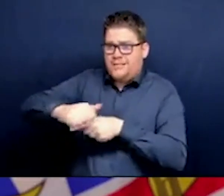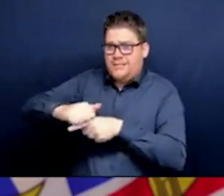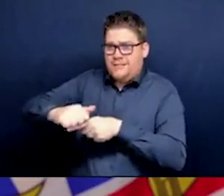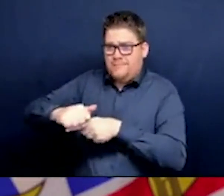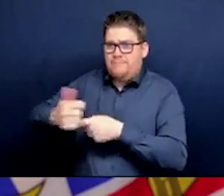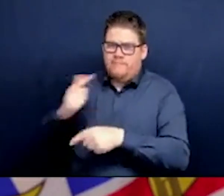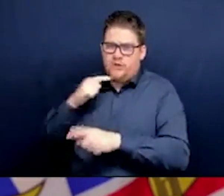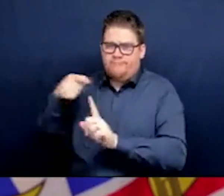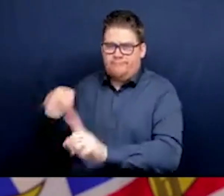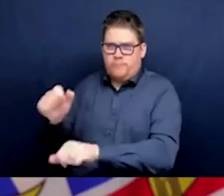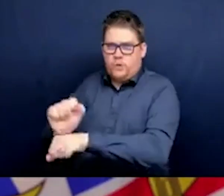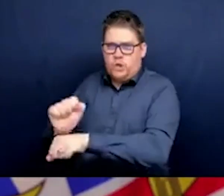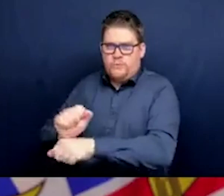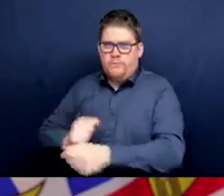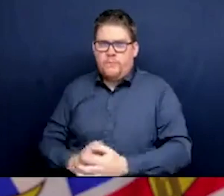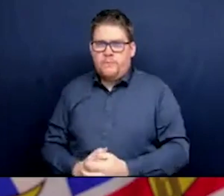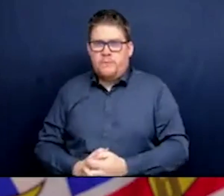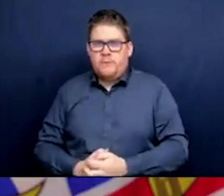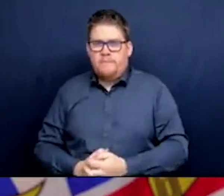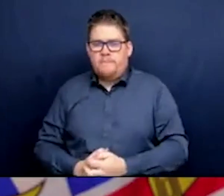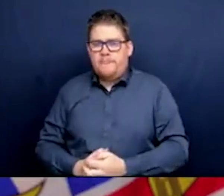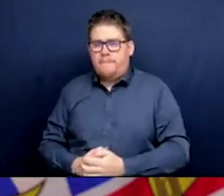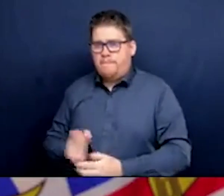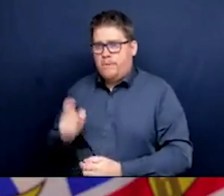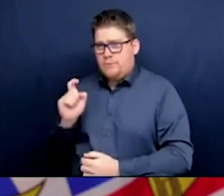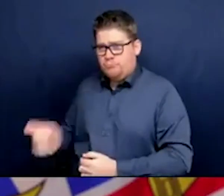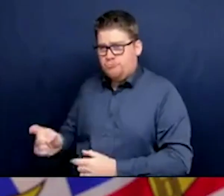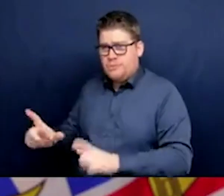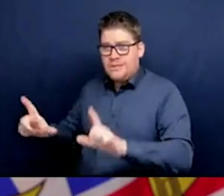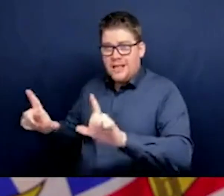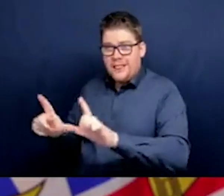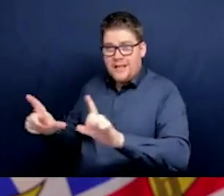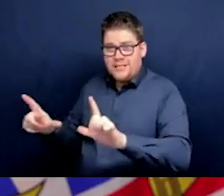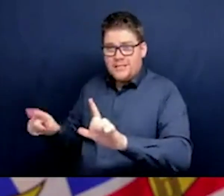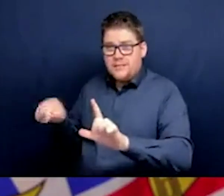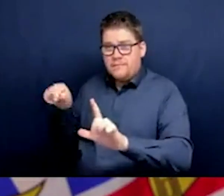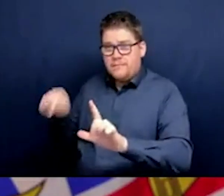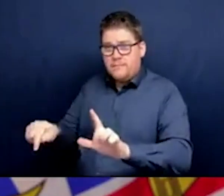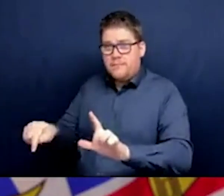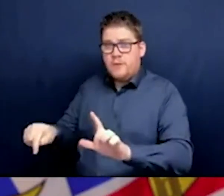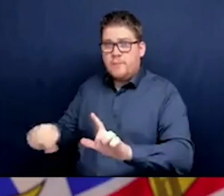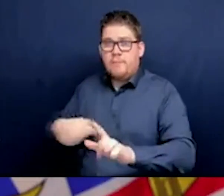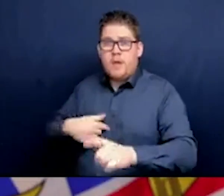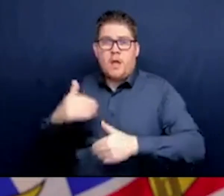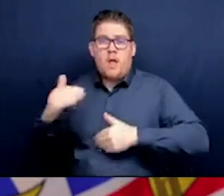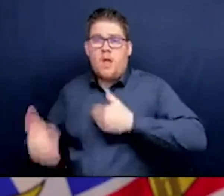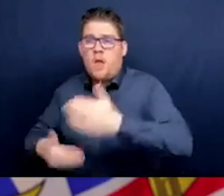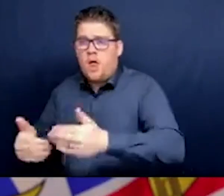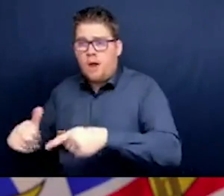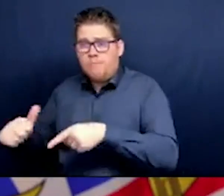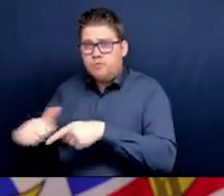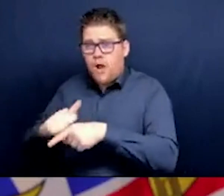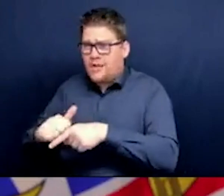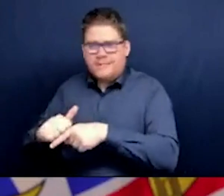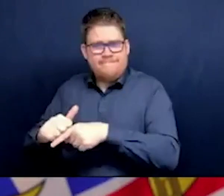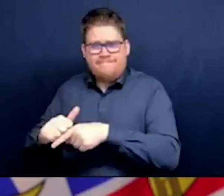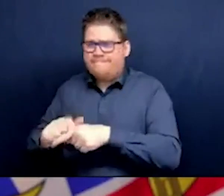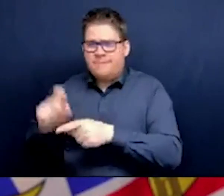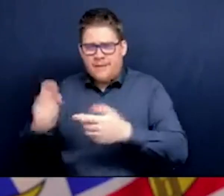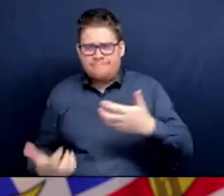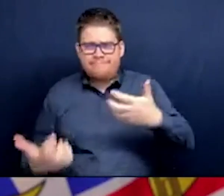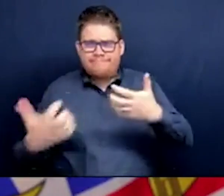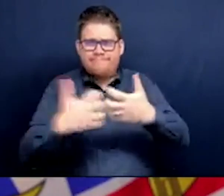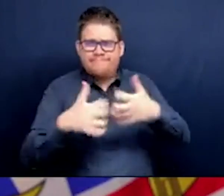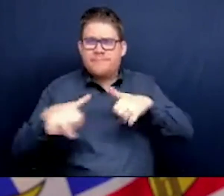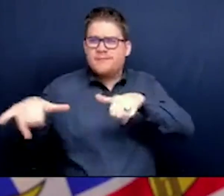practice as a regulated health professional meet the standards for licensing, and their primary role